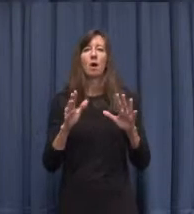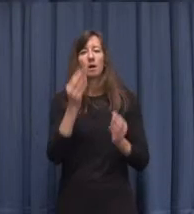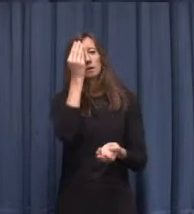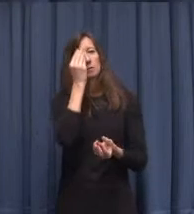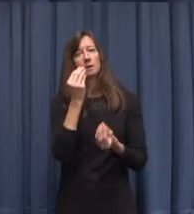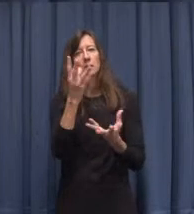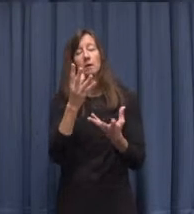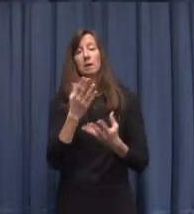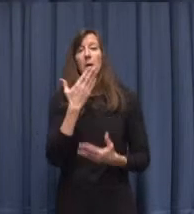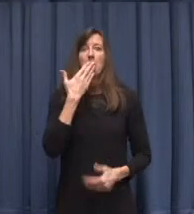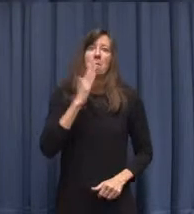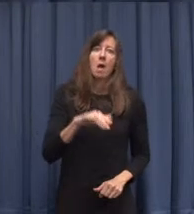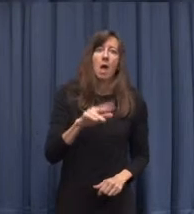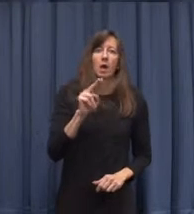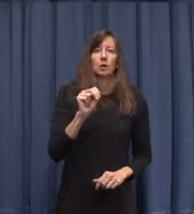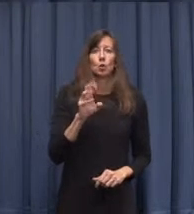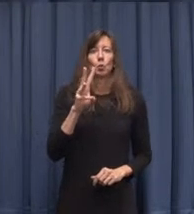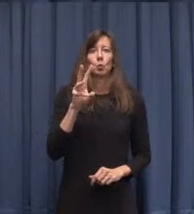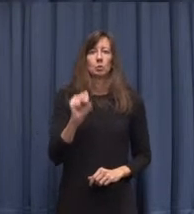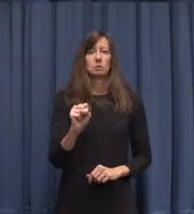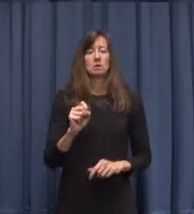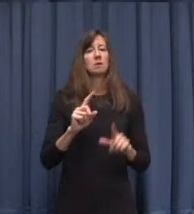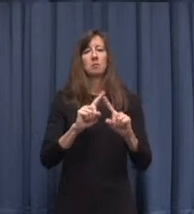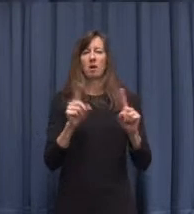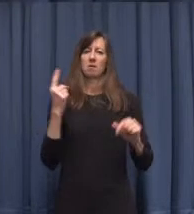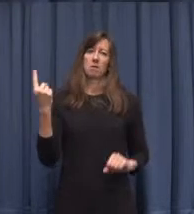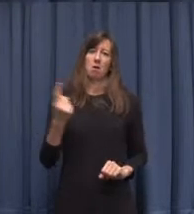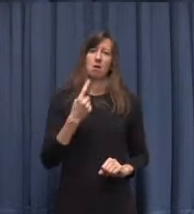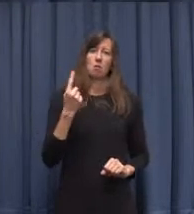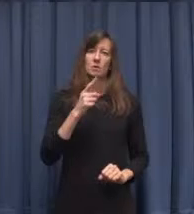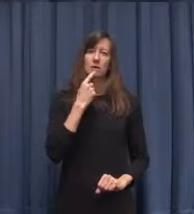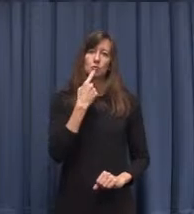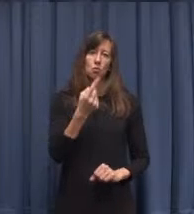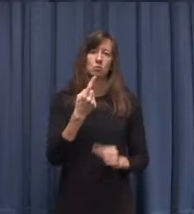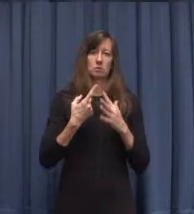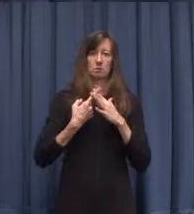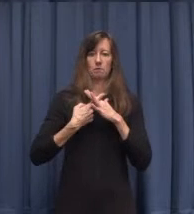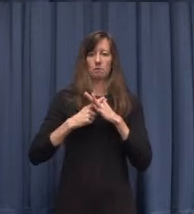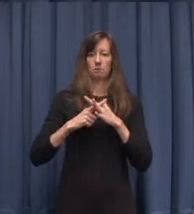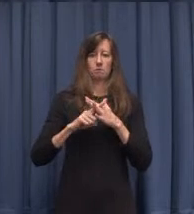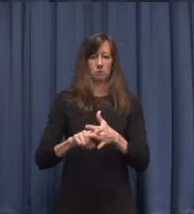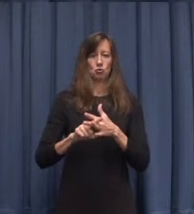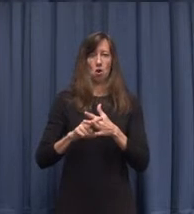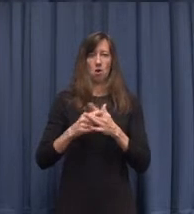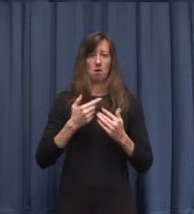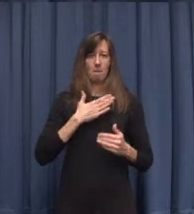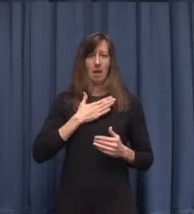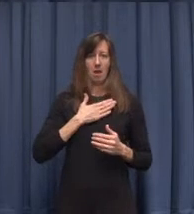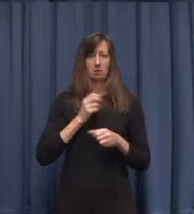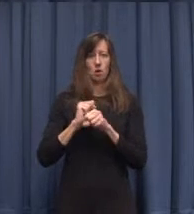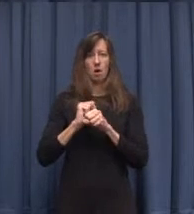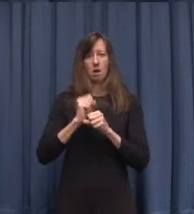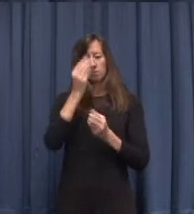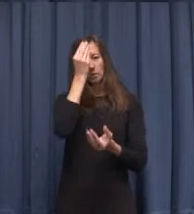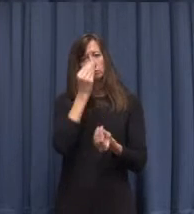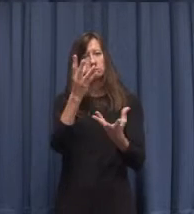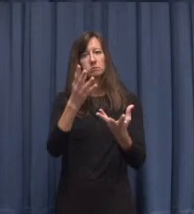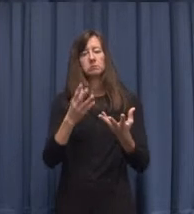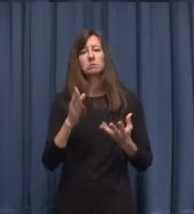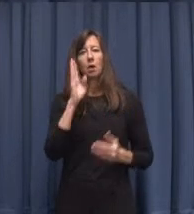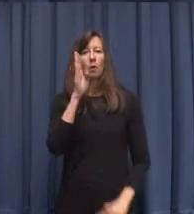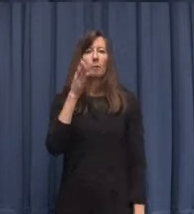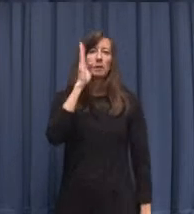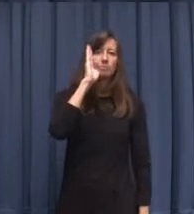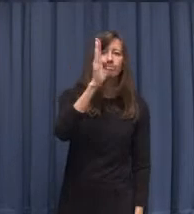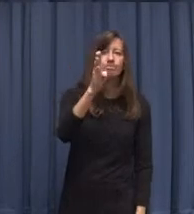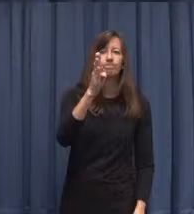you're always going to hear it from me and from us straight, informed by the data, informed by the health expertise, informed by what